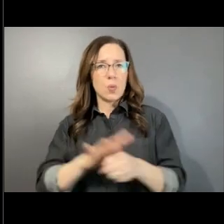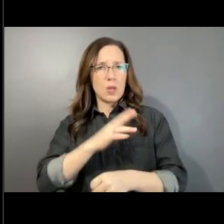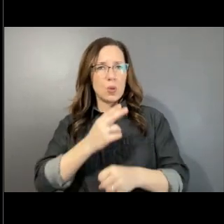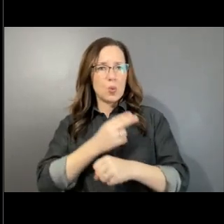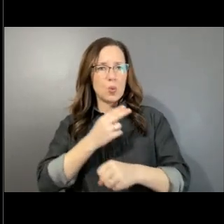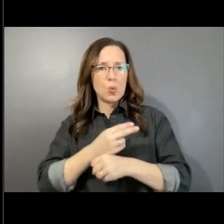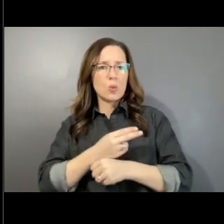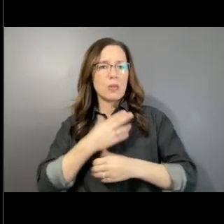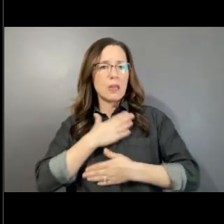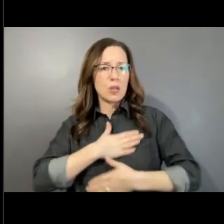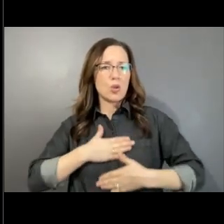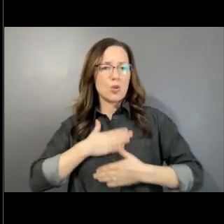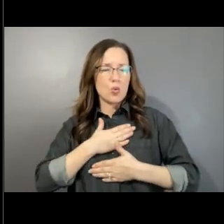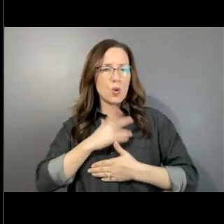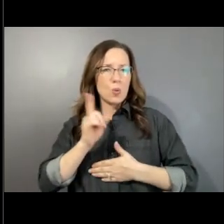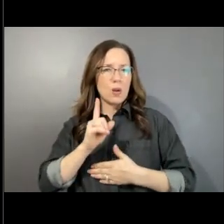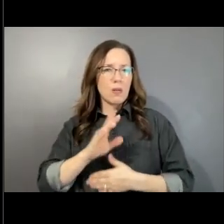enjoy their dwelling.